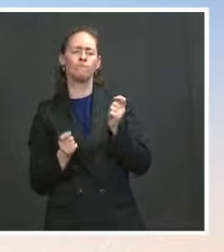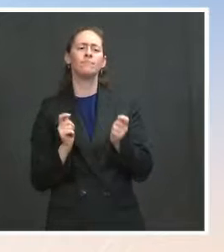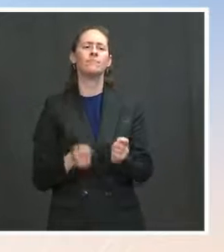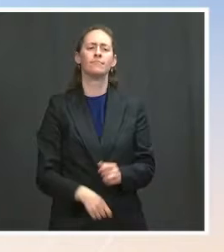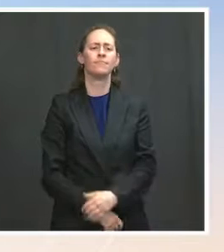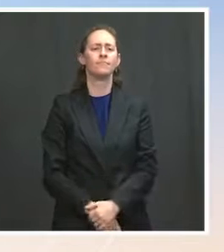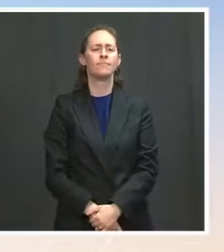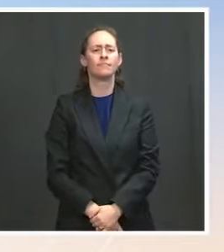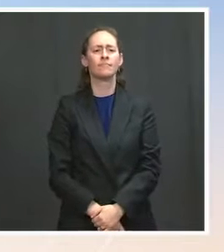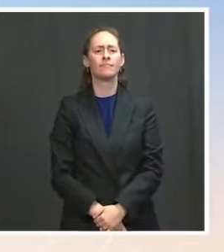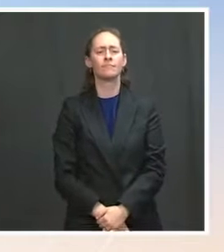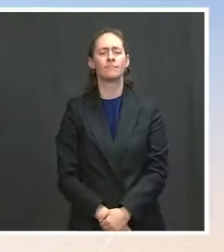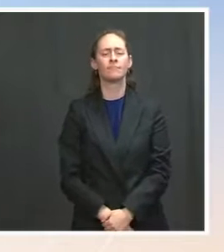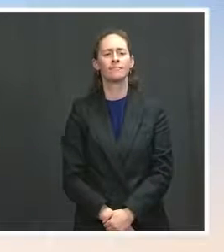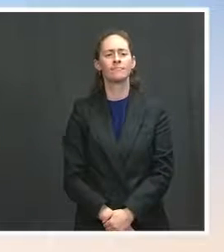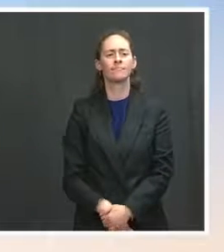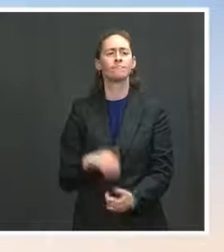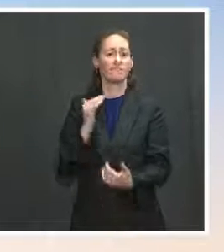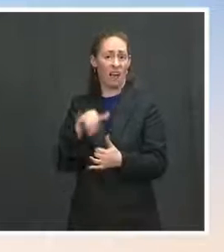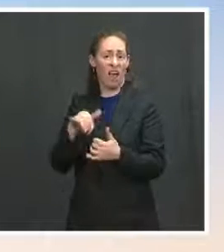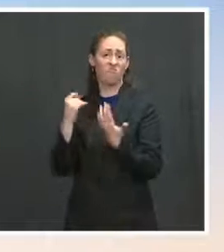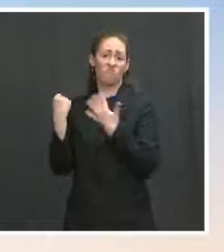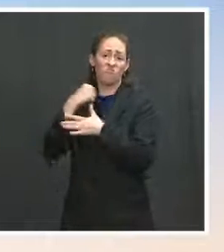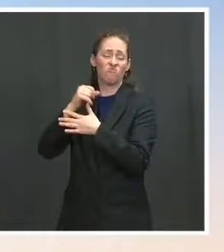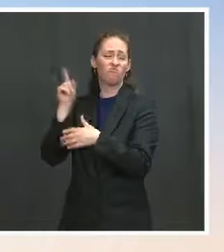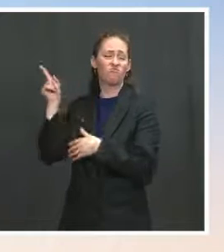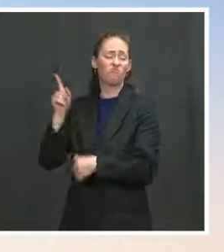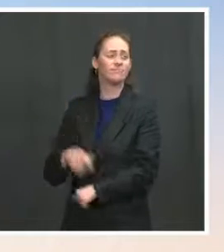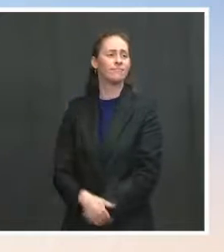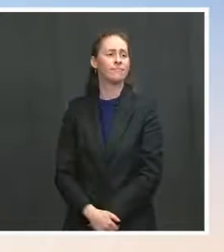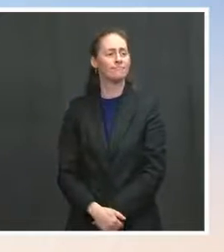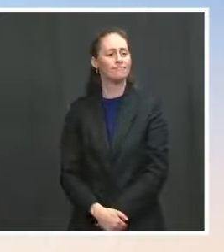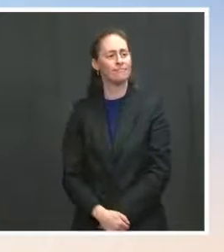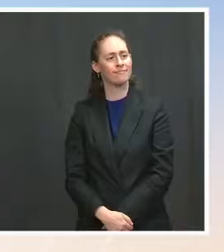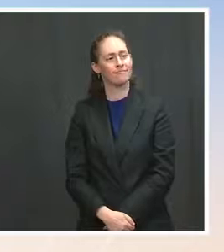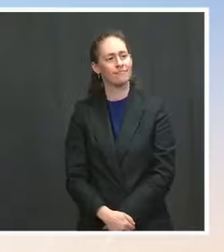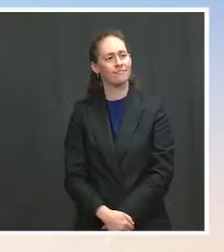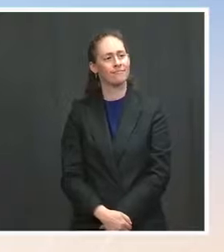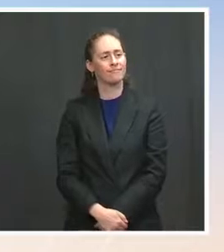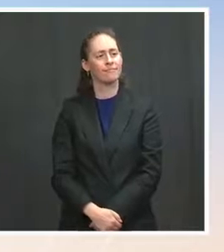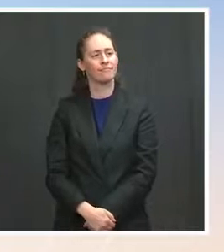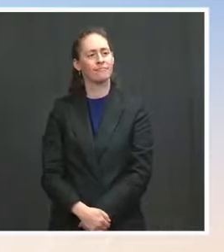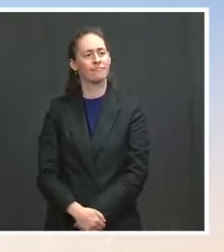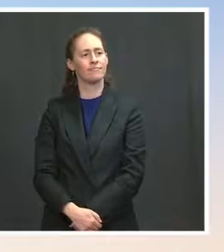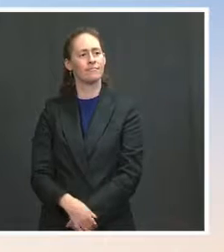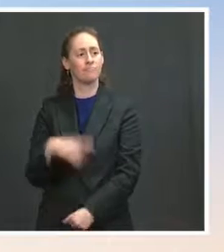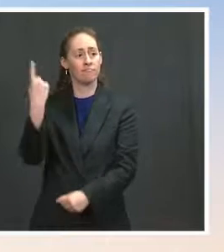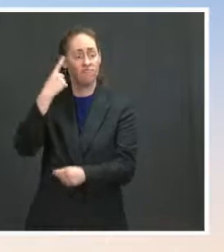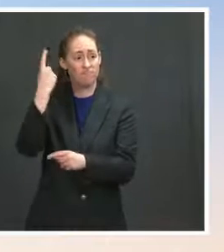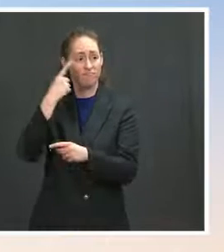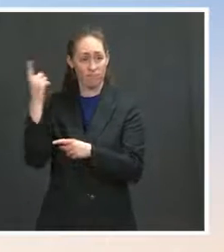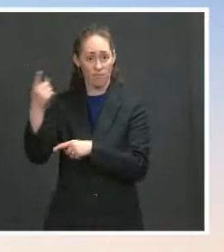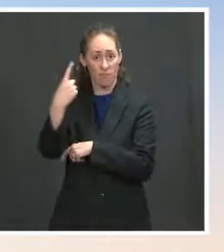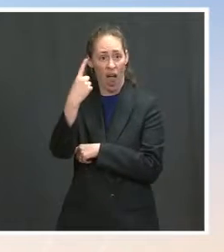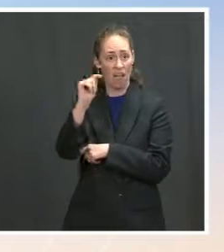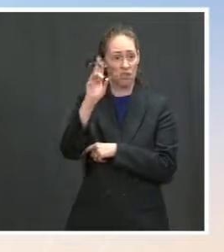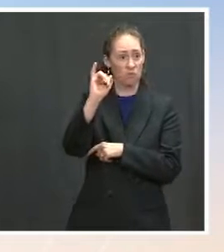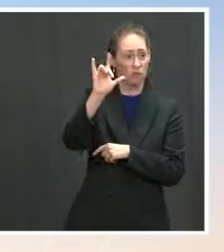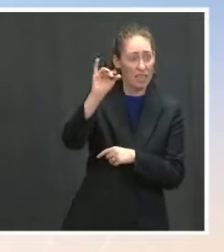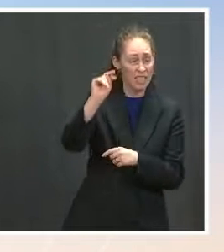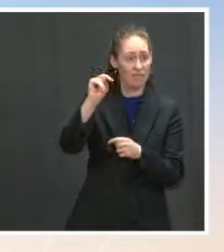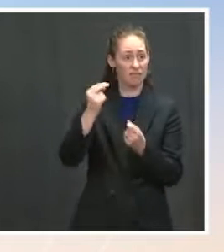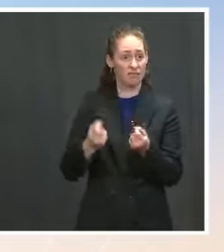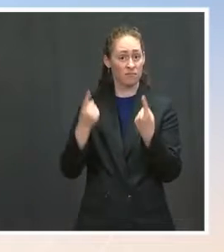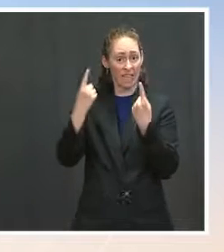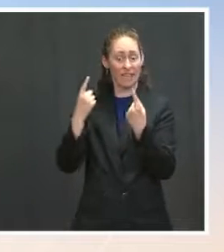security team. Go ahead, Caitlin. Does he view the $1 trillion in new spending as the lowest he is willing to go? I'm not going to